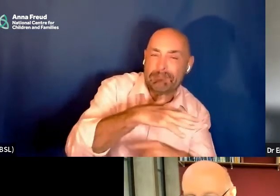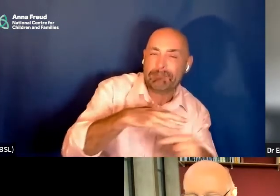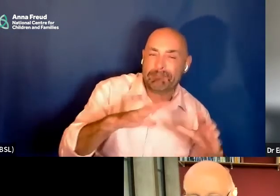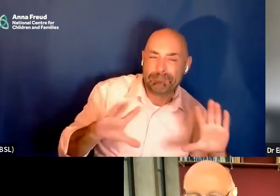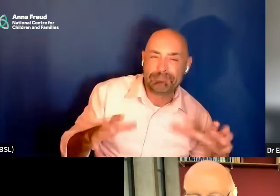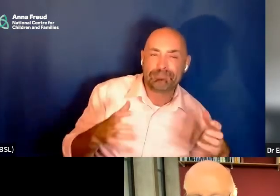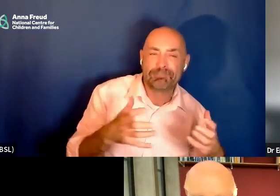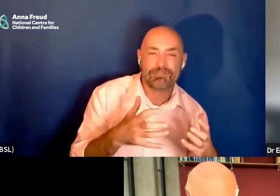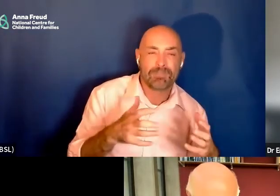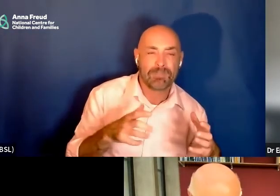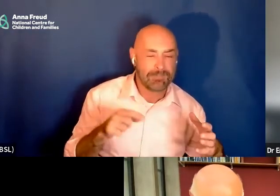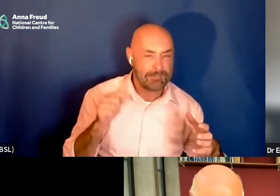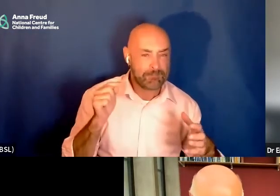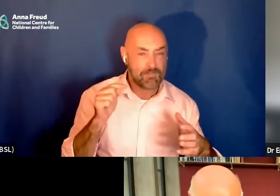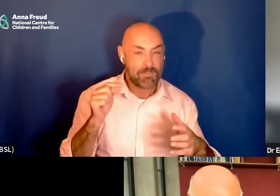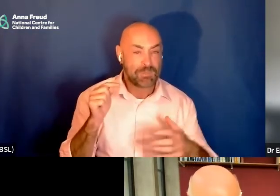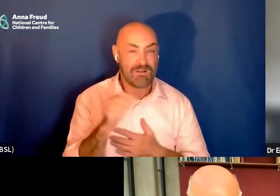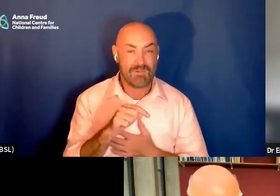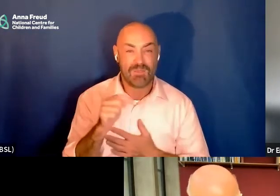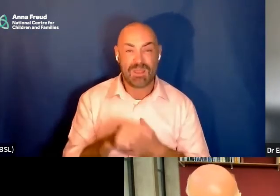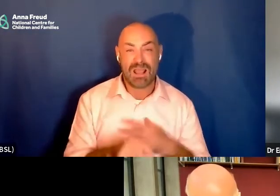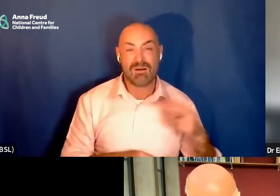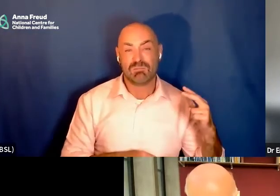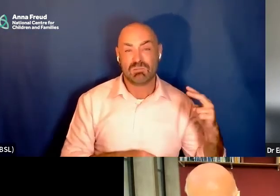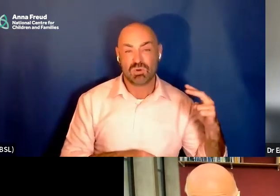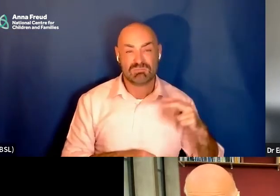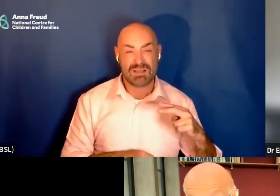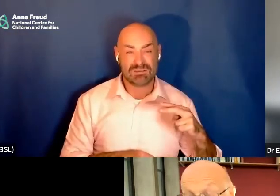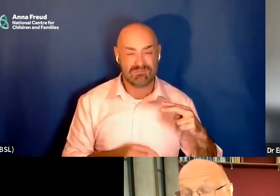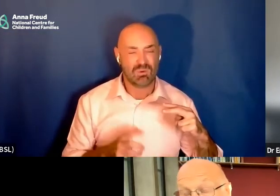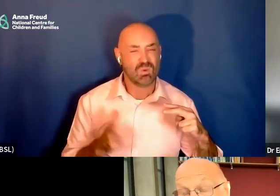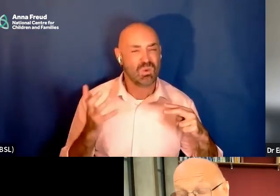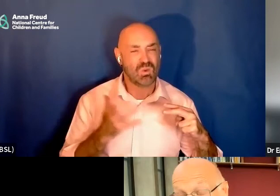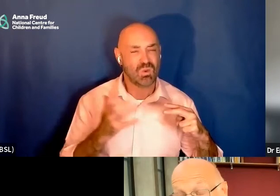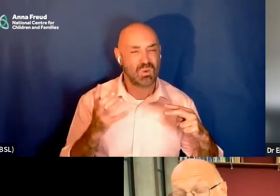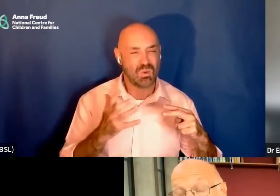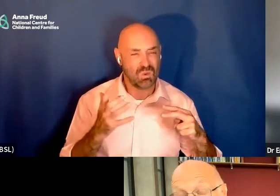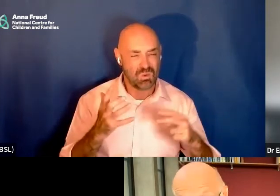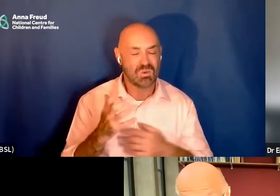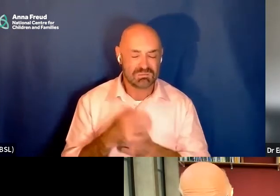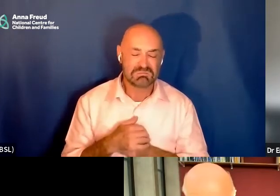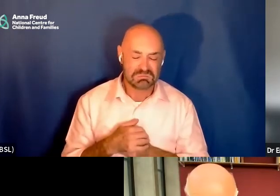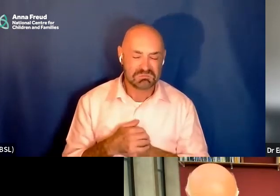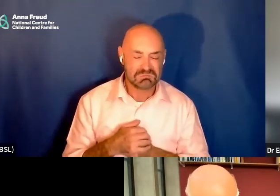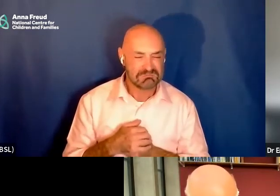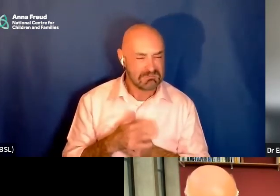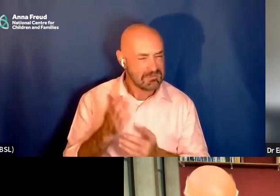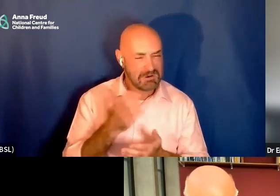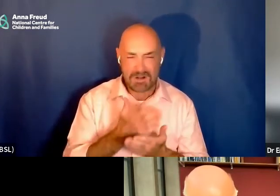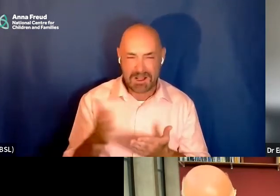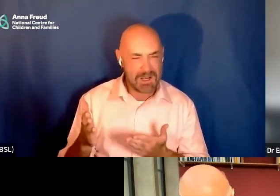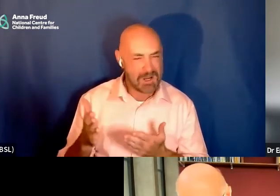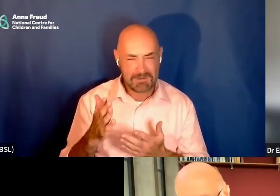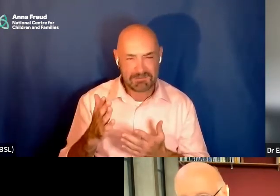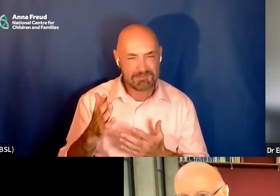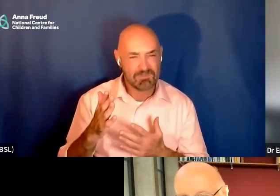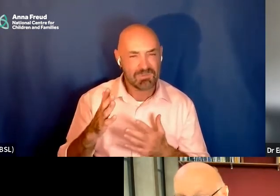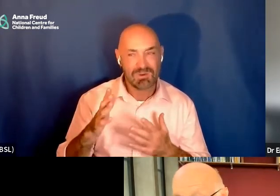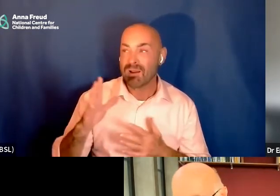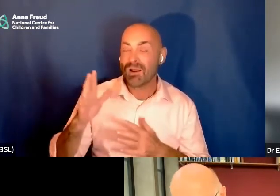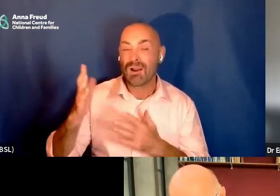perspective, I think, really genuinely brought home the value of bringing these two topics